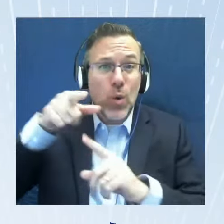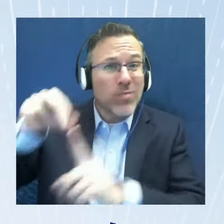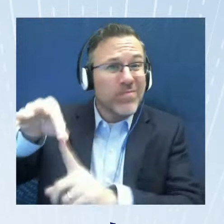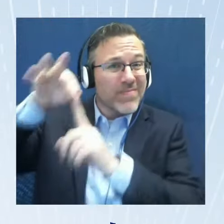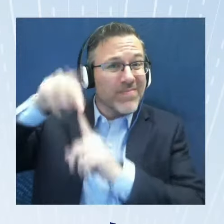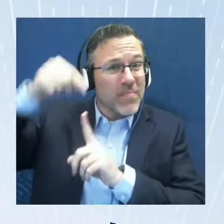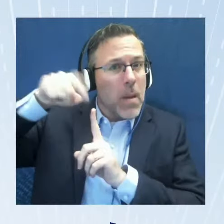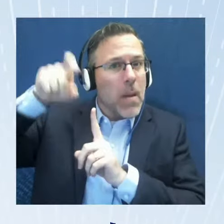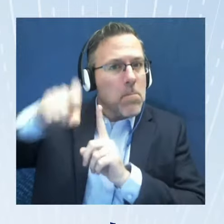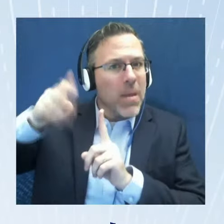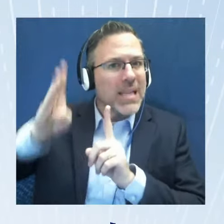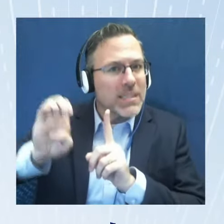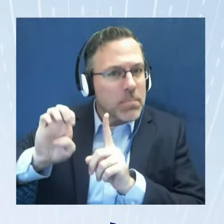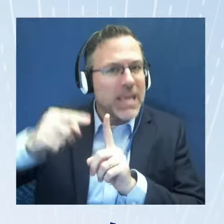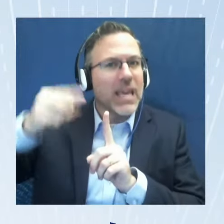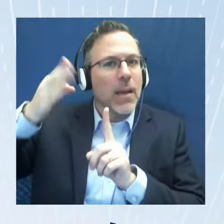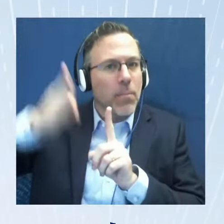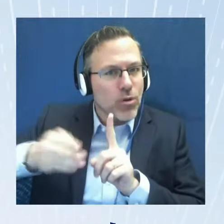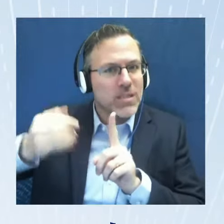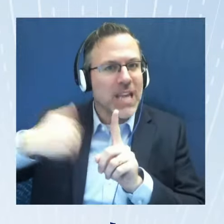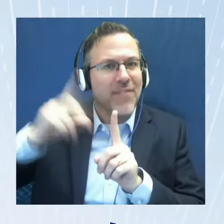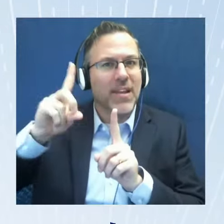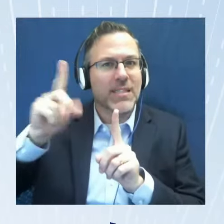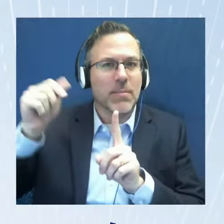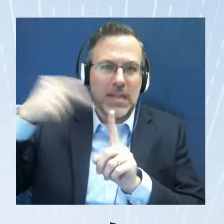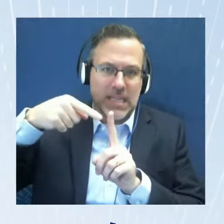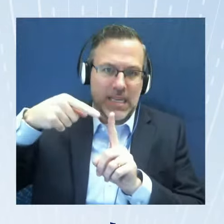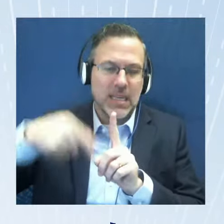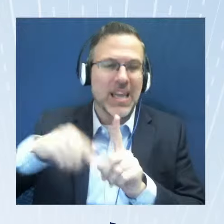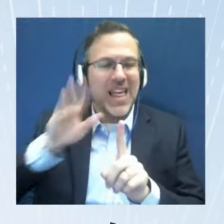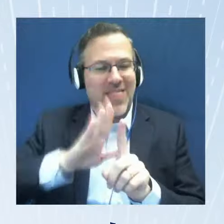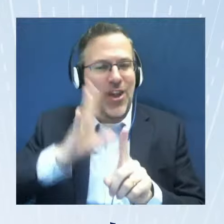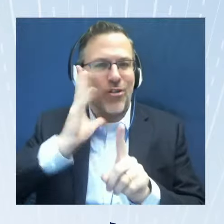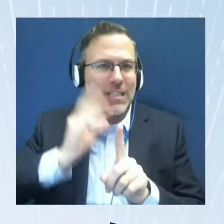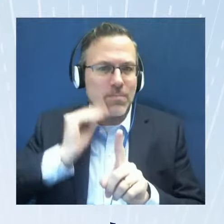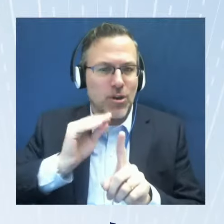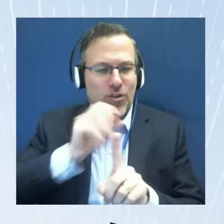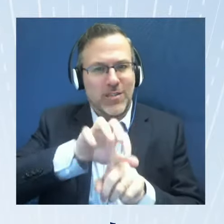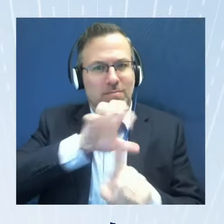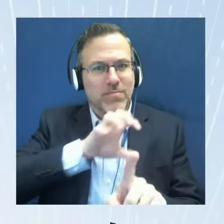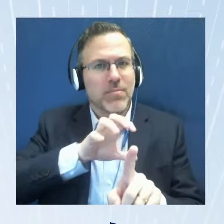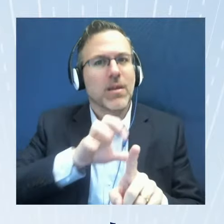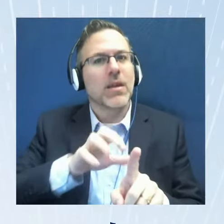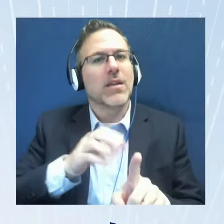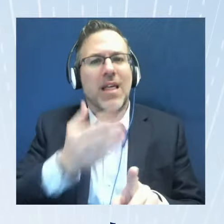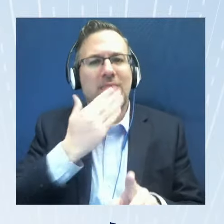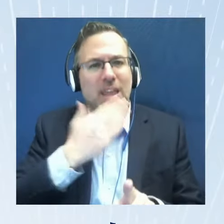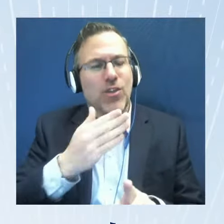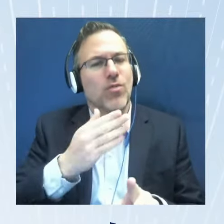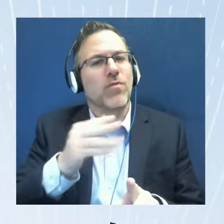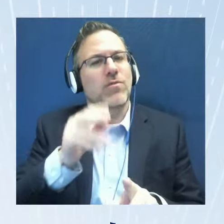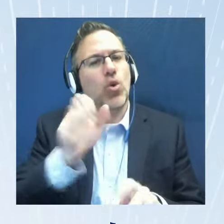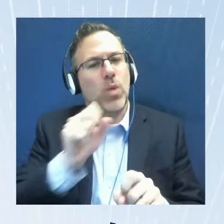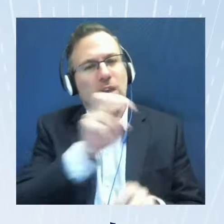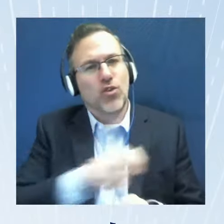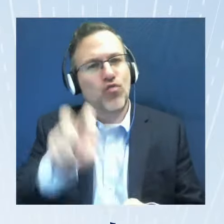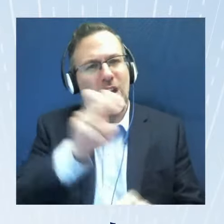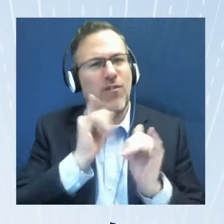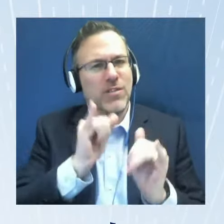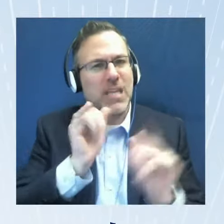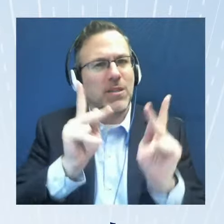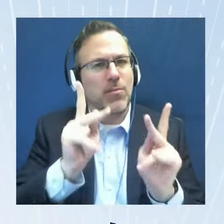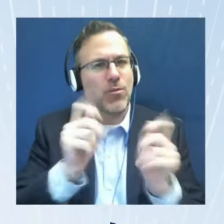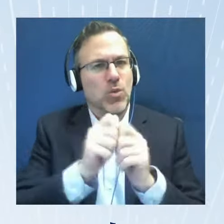duplicated. And I appreciate all that you're doing so that we can travel just like people without disabilities. Thank you. Thank